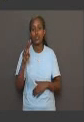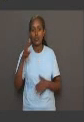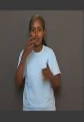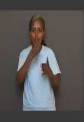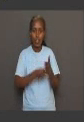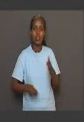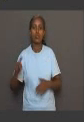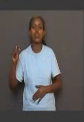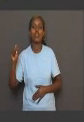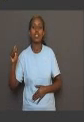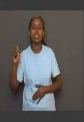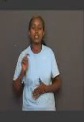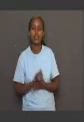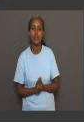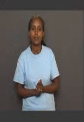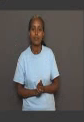of t.